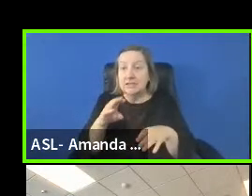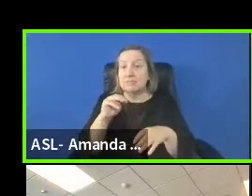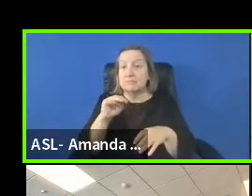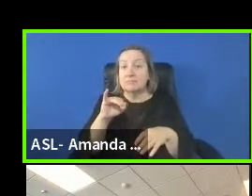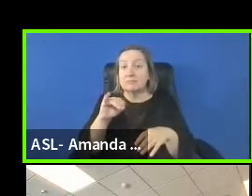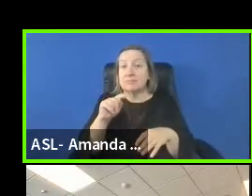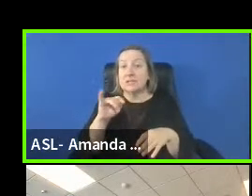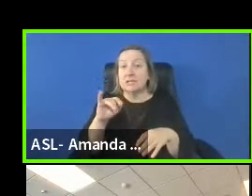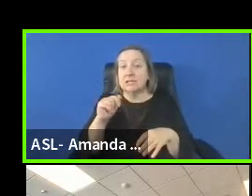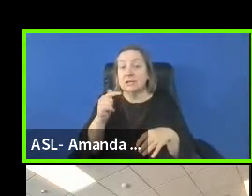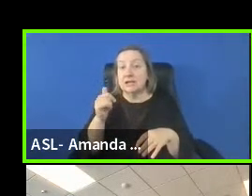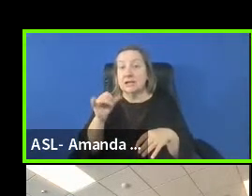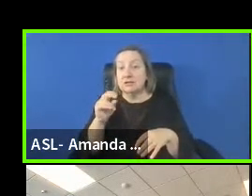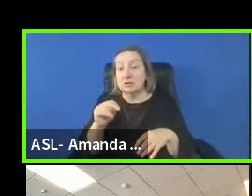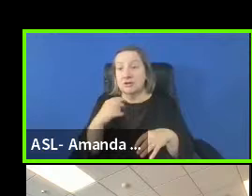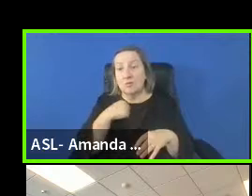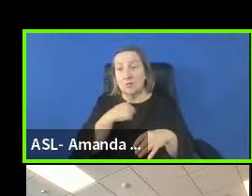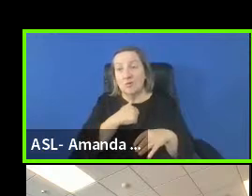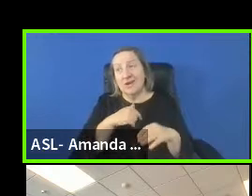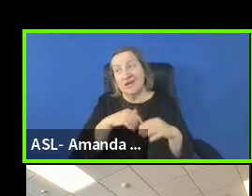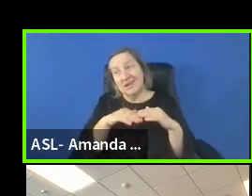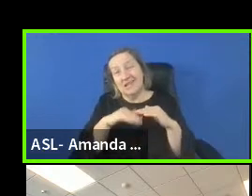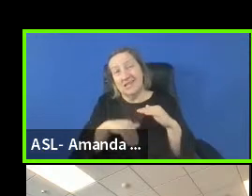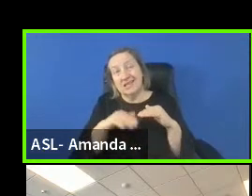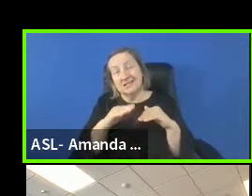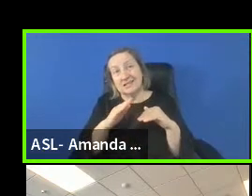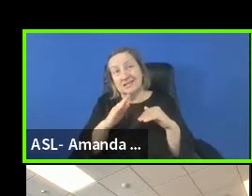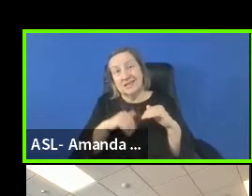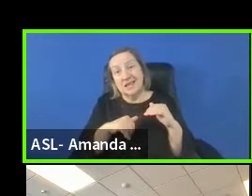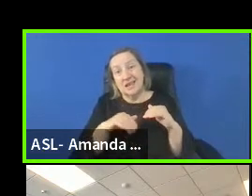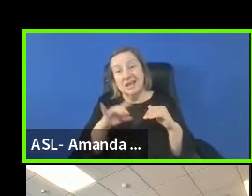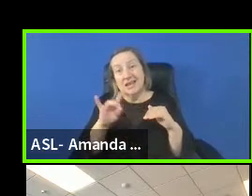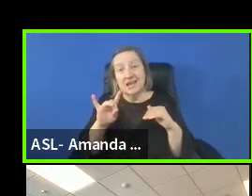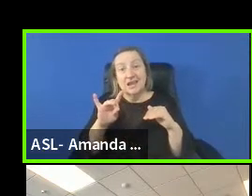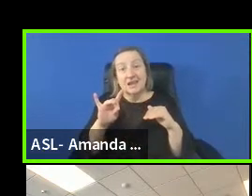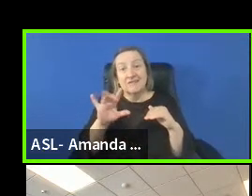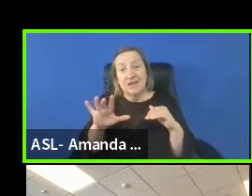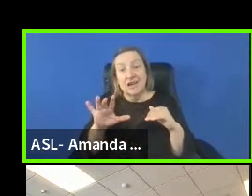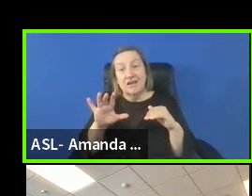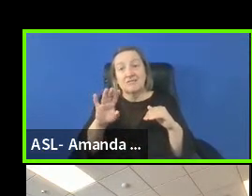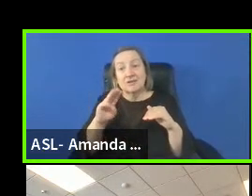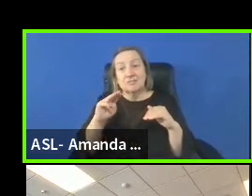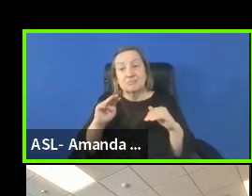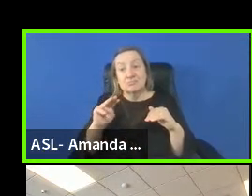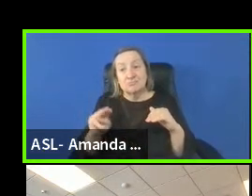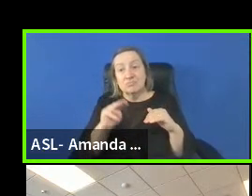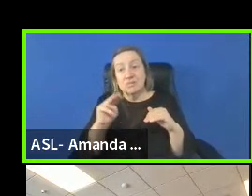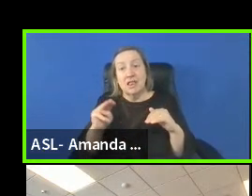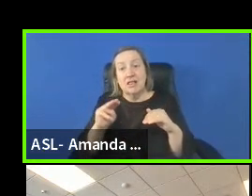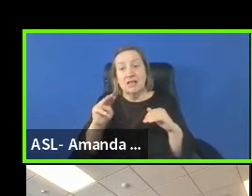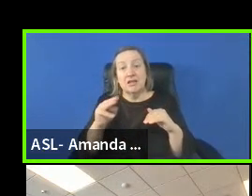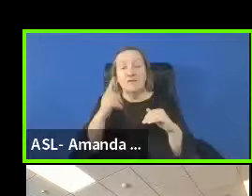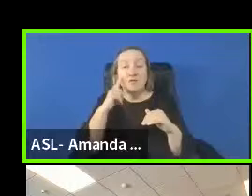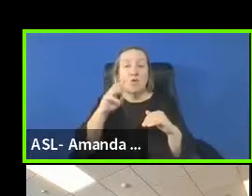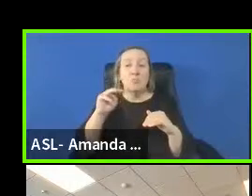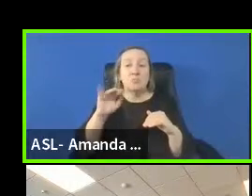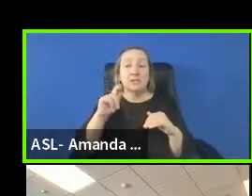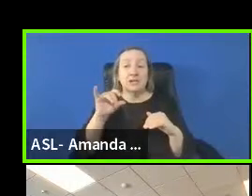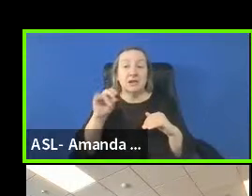we were in the ballpark of less than $85 million in mitigation costs.